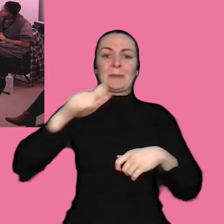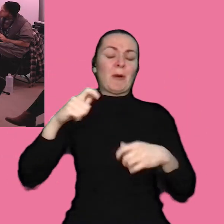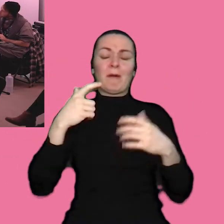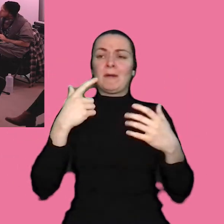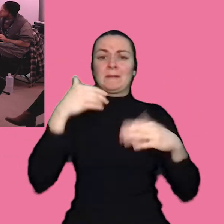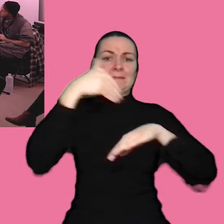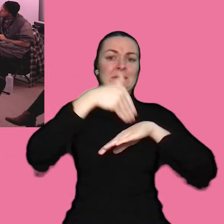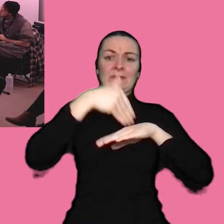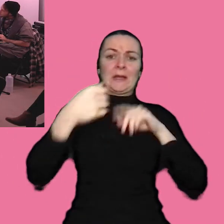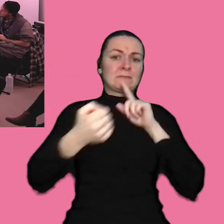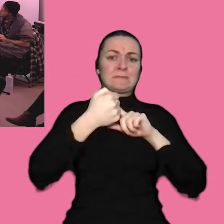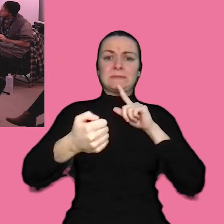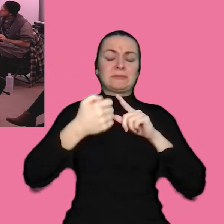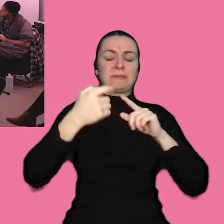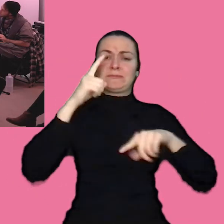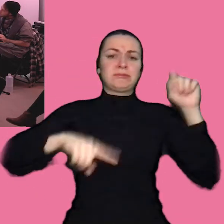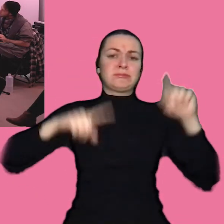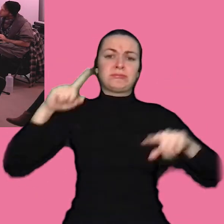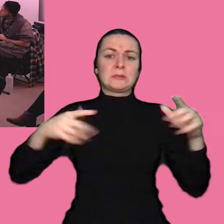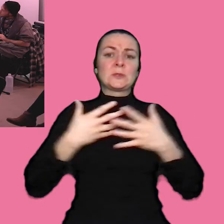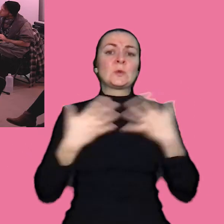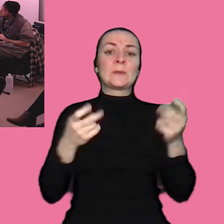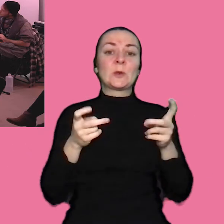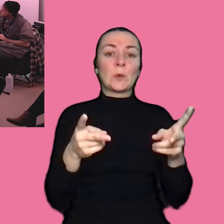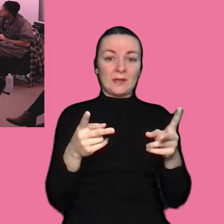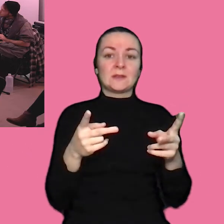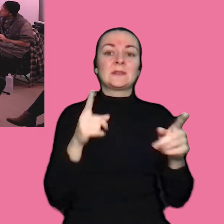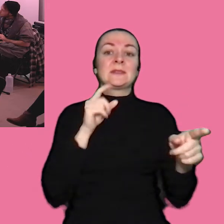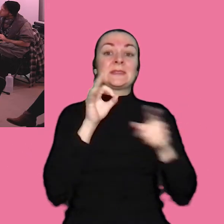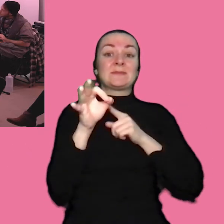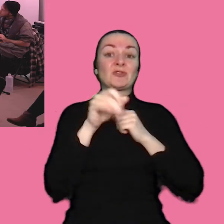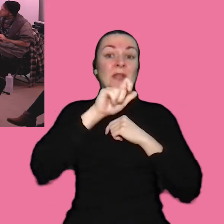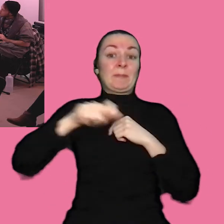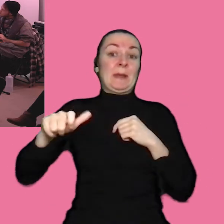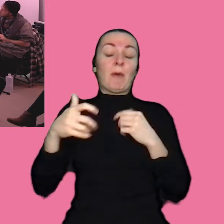levels and mostly people that have the least